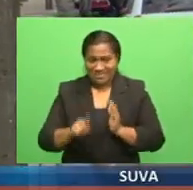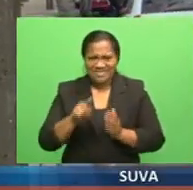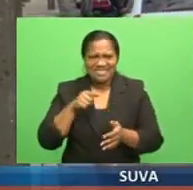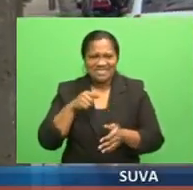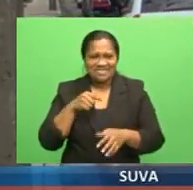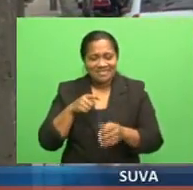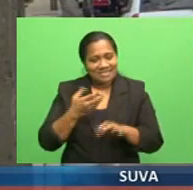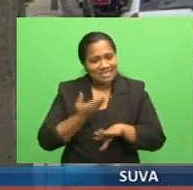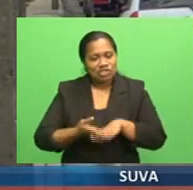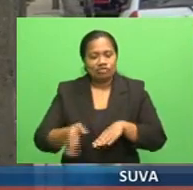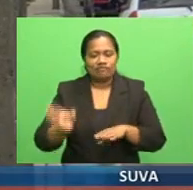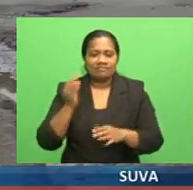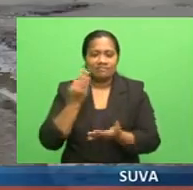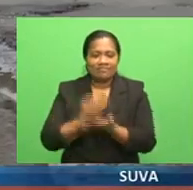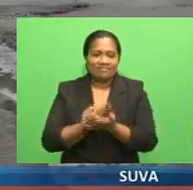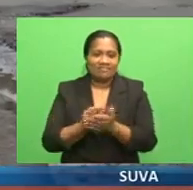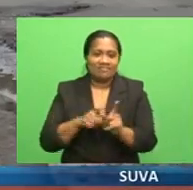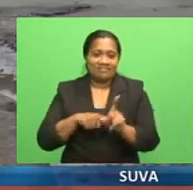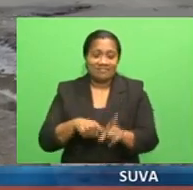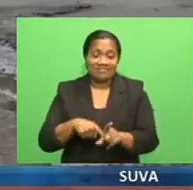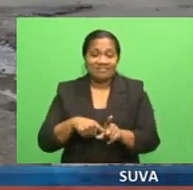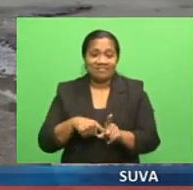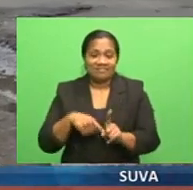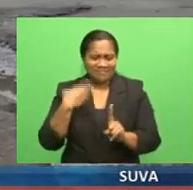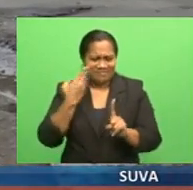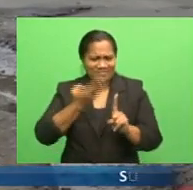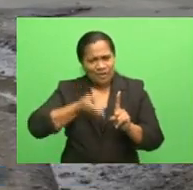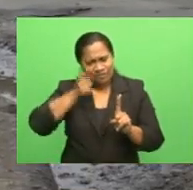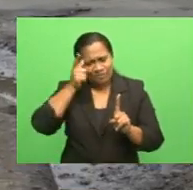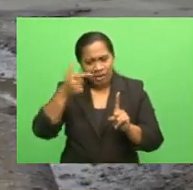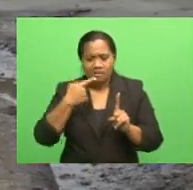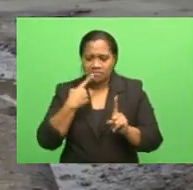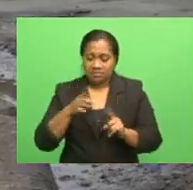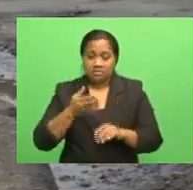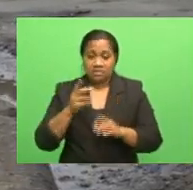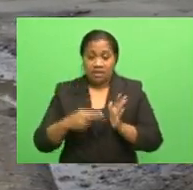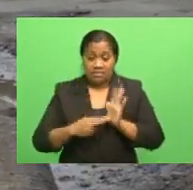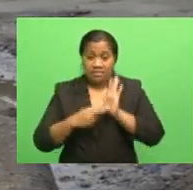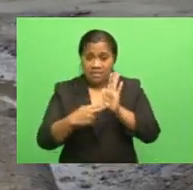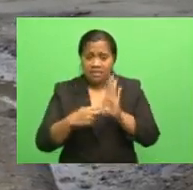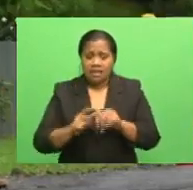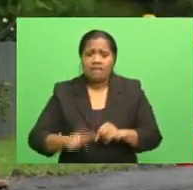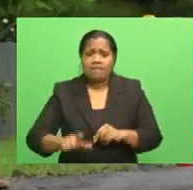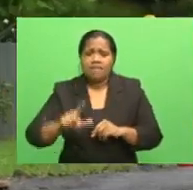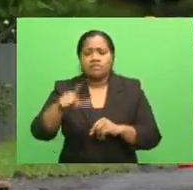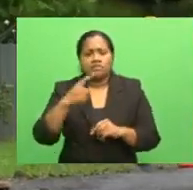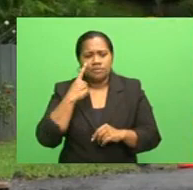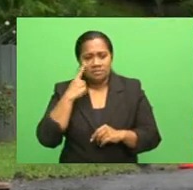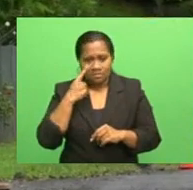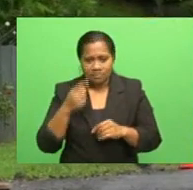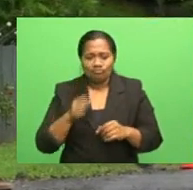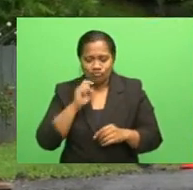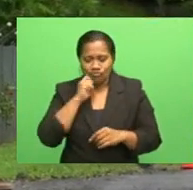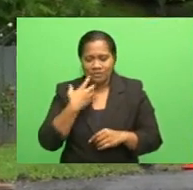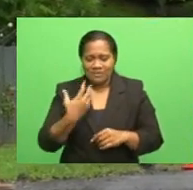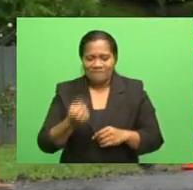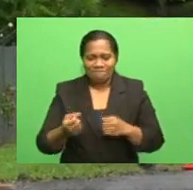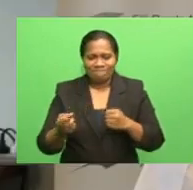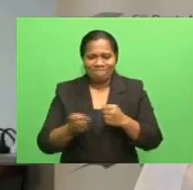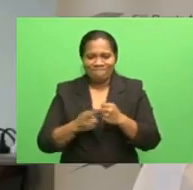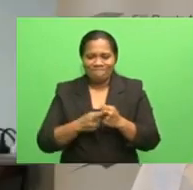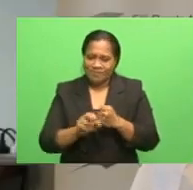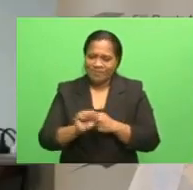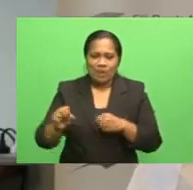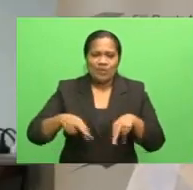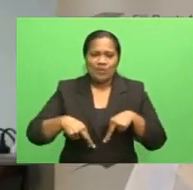year, FRA Chief Executive Jonathan Moore says Nandi and Lambasa will see an increase in roadwork under their rehabilitation program.